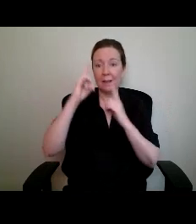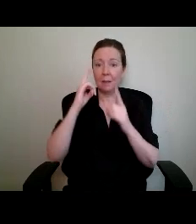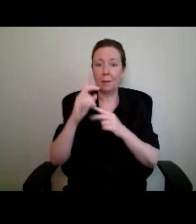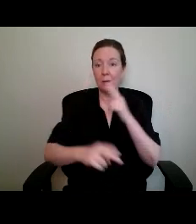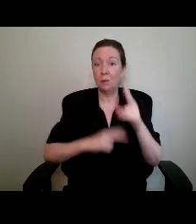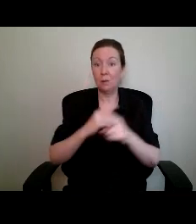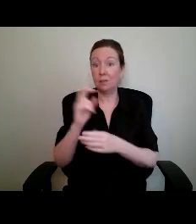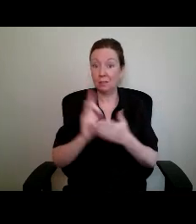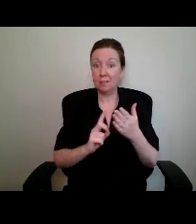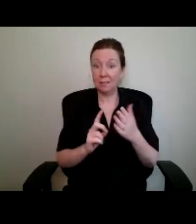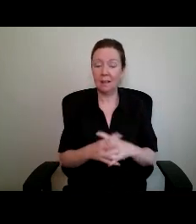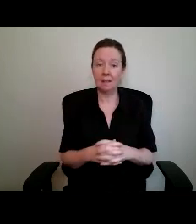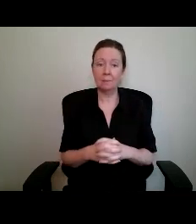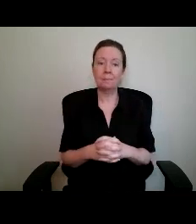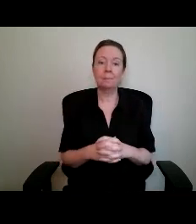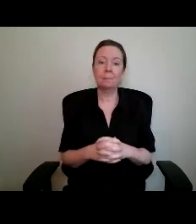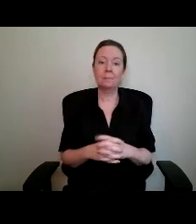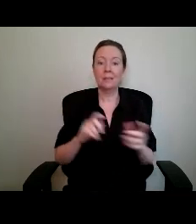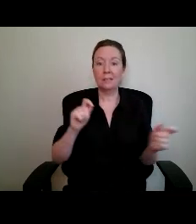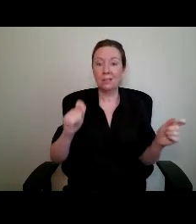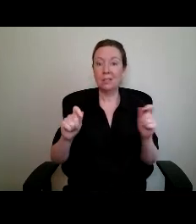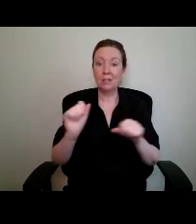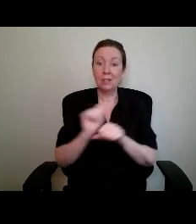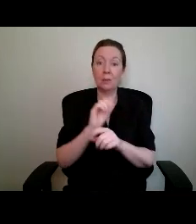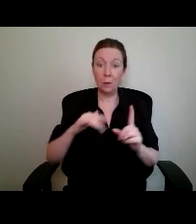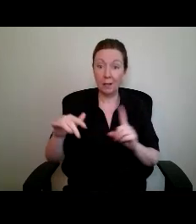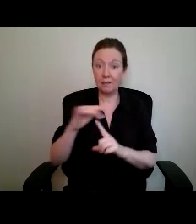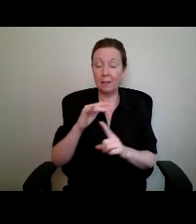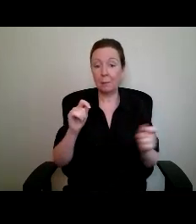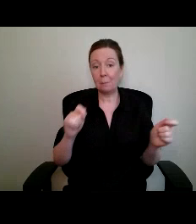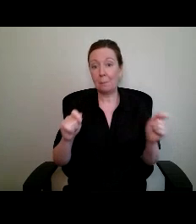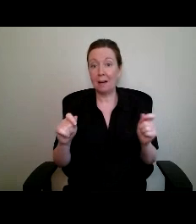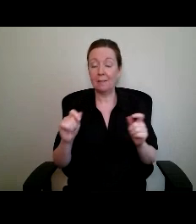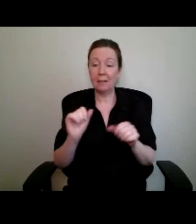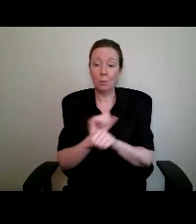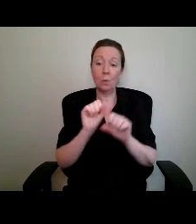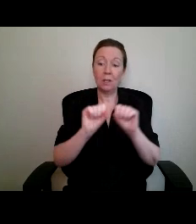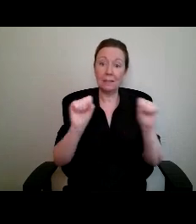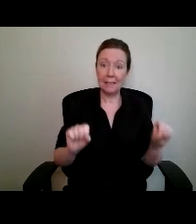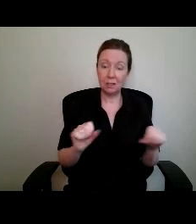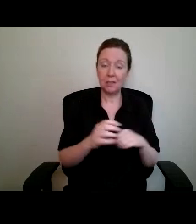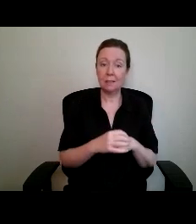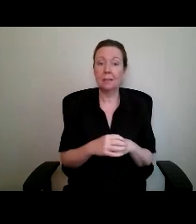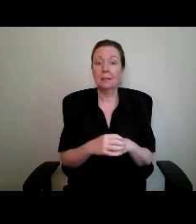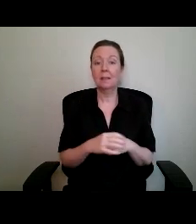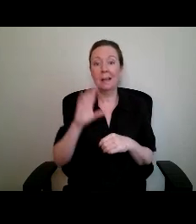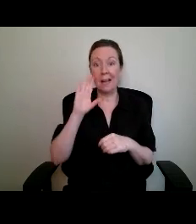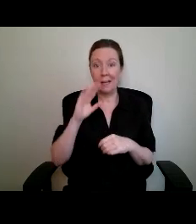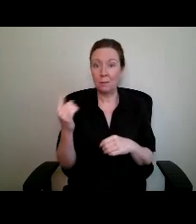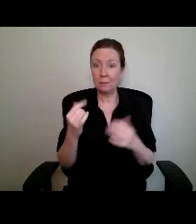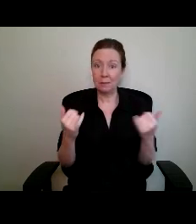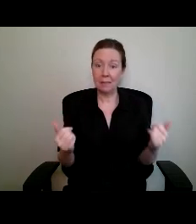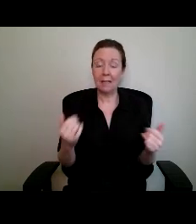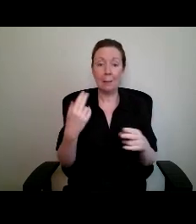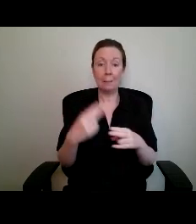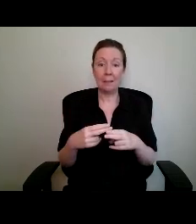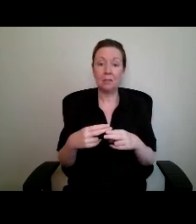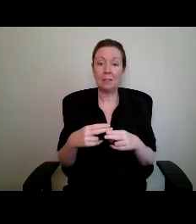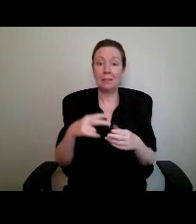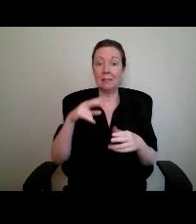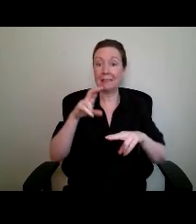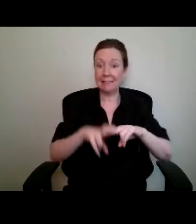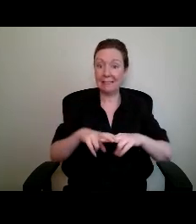design. Changing the work environment, maybe modifying a workstation. I know somebody today mentioned the sit and stand